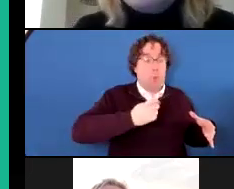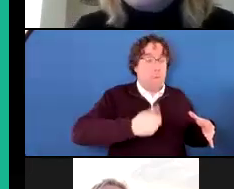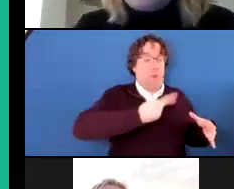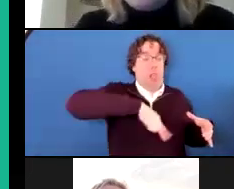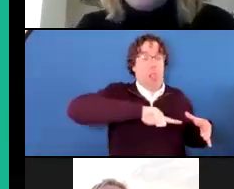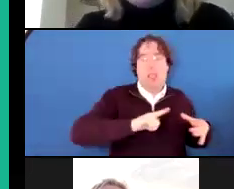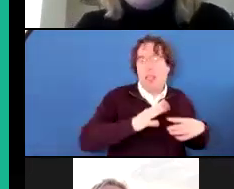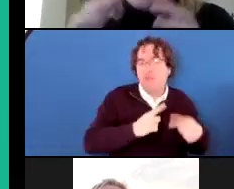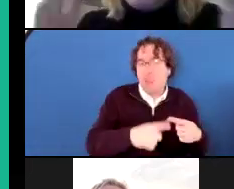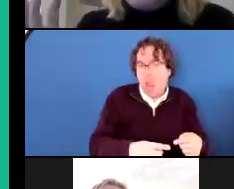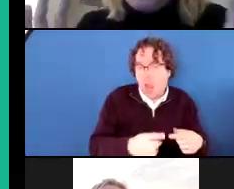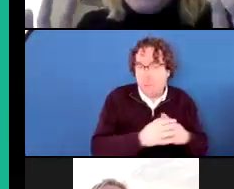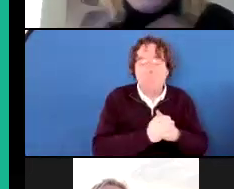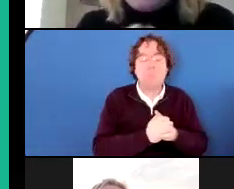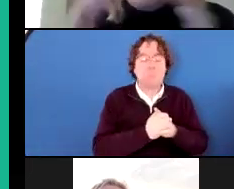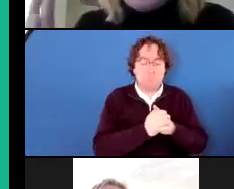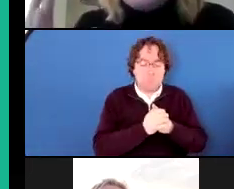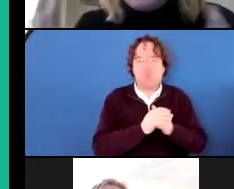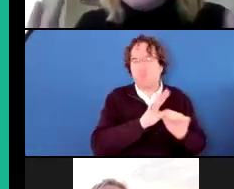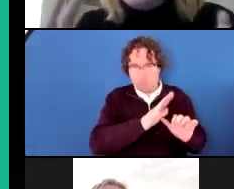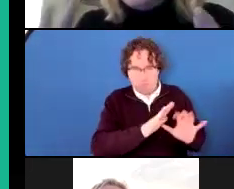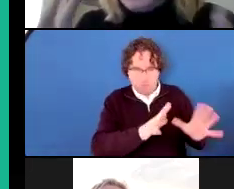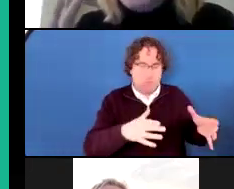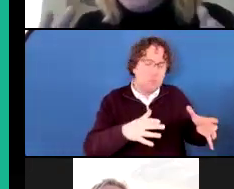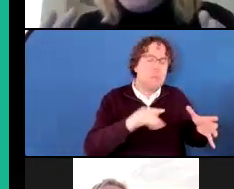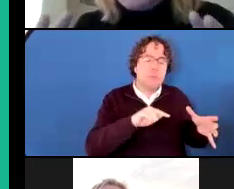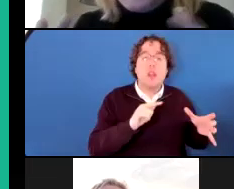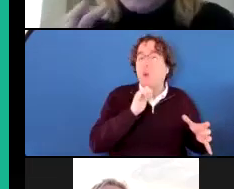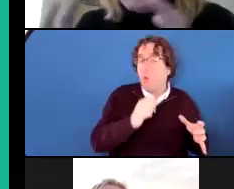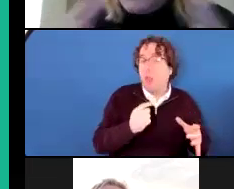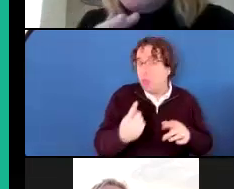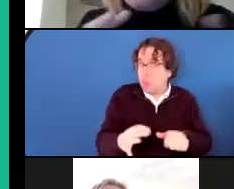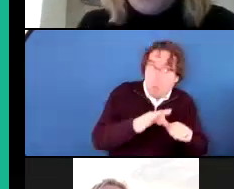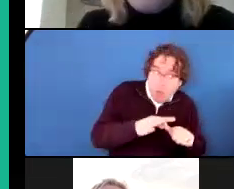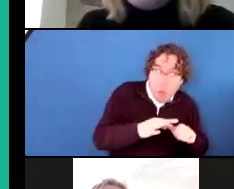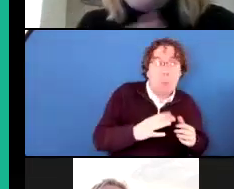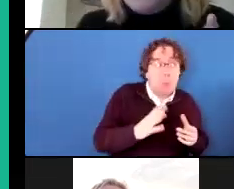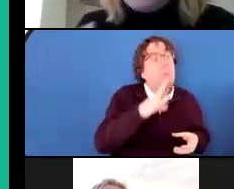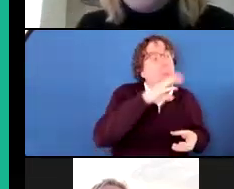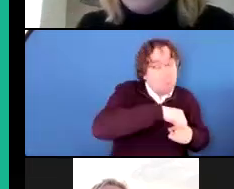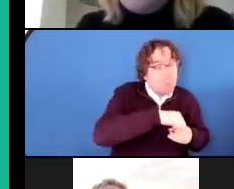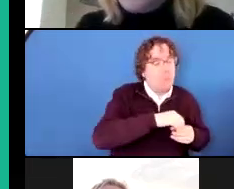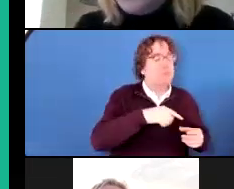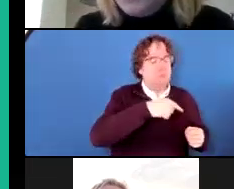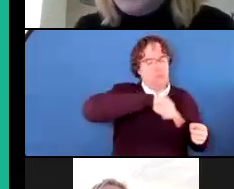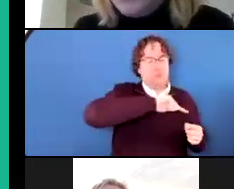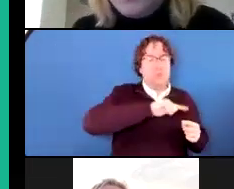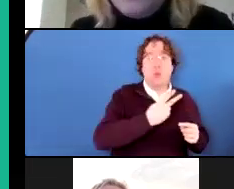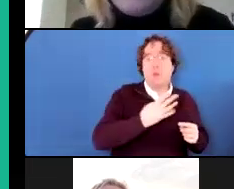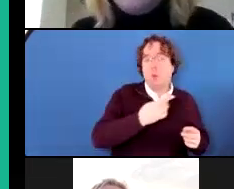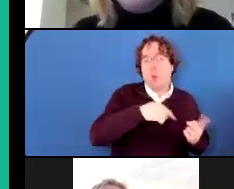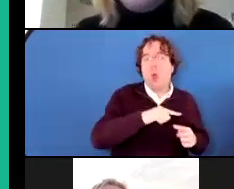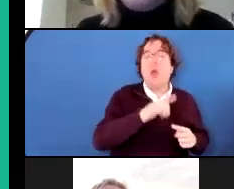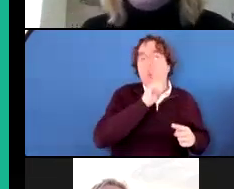year. And you will be part of that 24 cohort. You will learn from and with each other as you